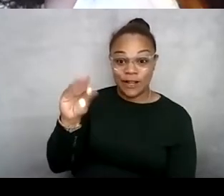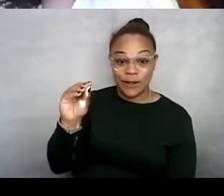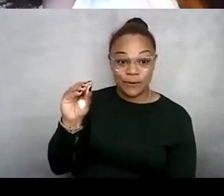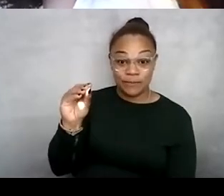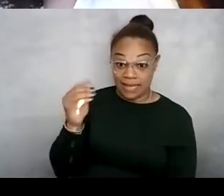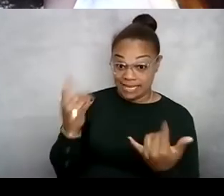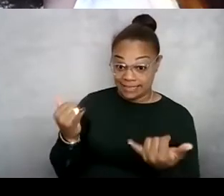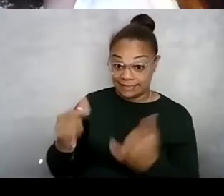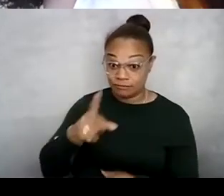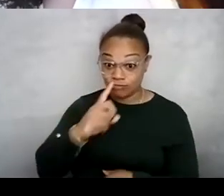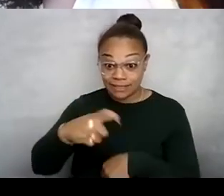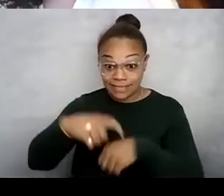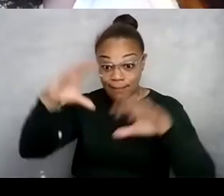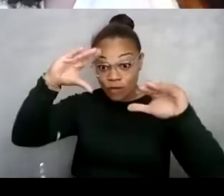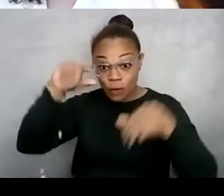of hope?